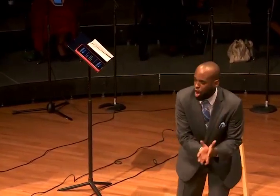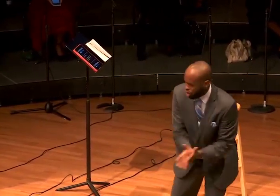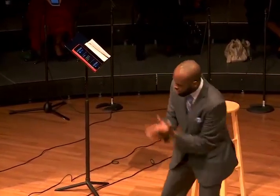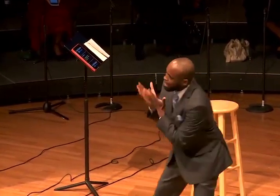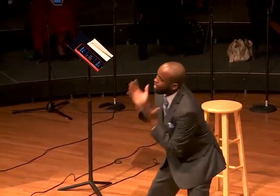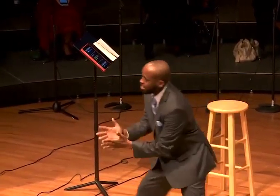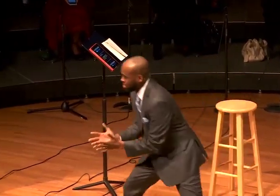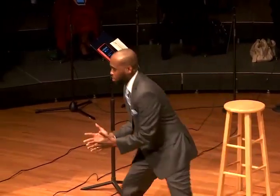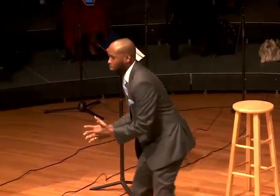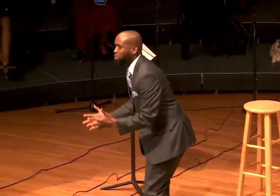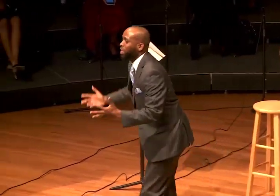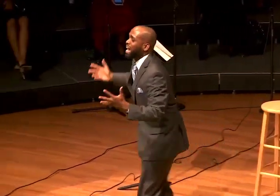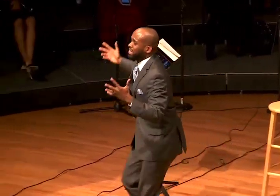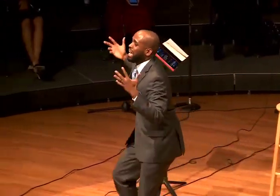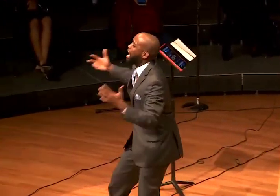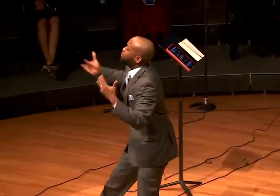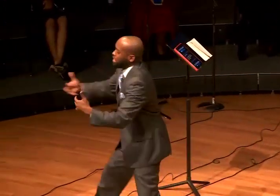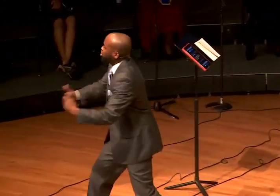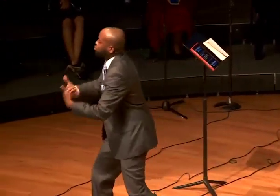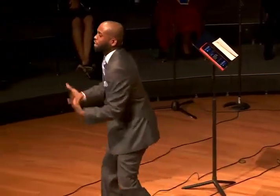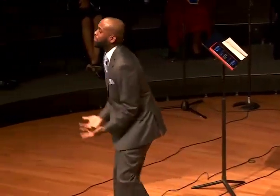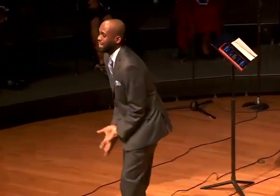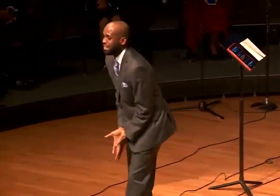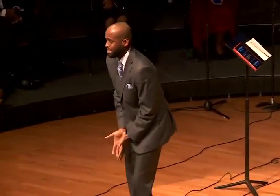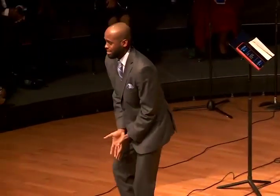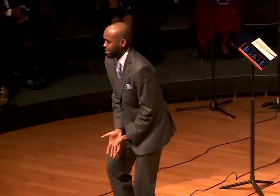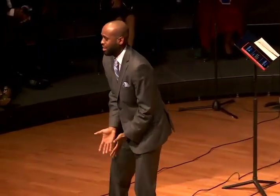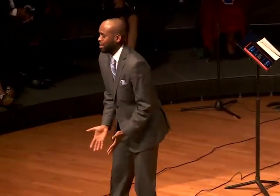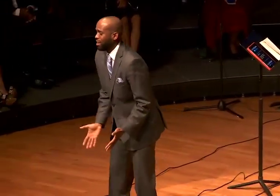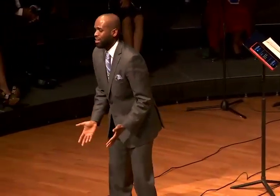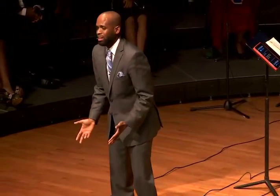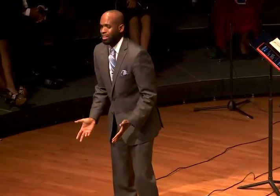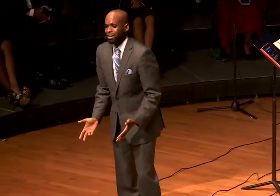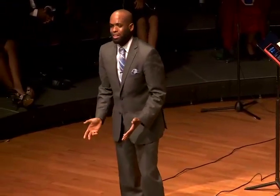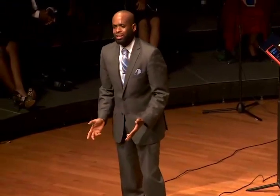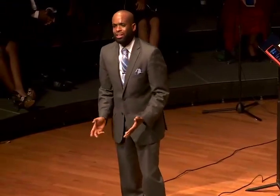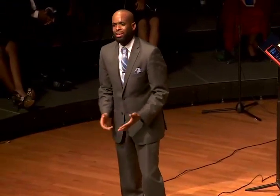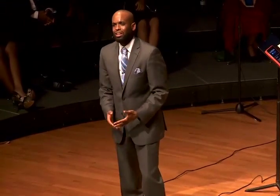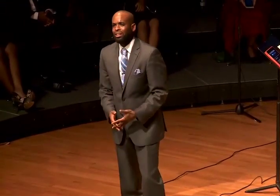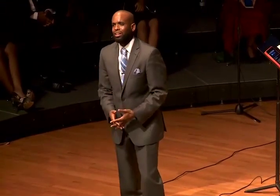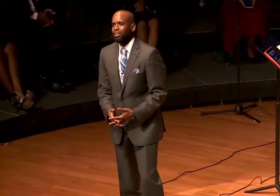the song. That doesn't mean we actually have the experience.